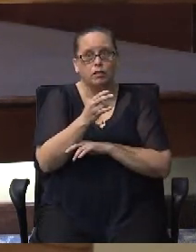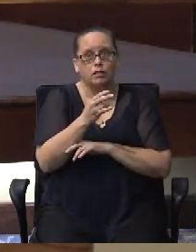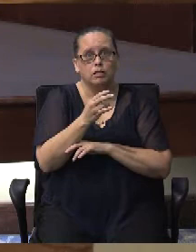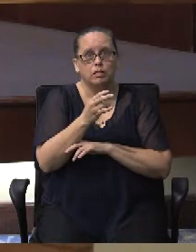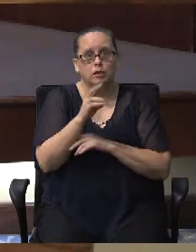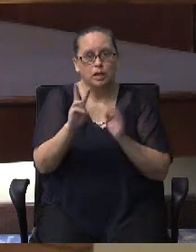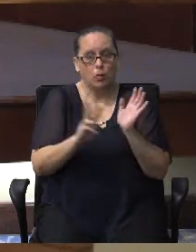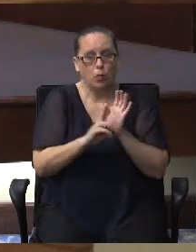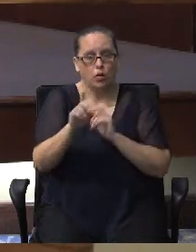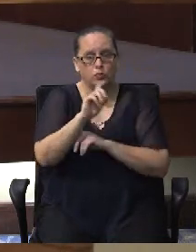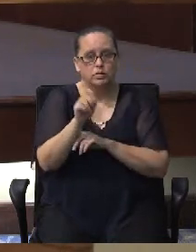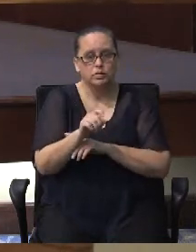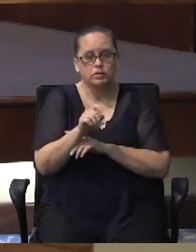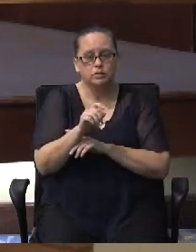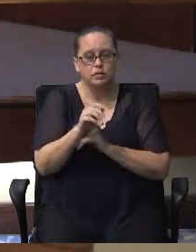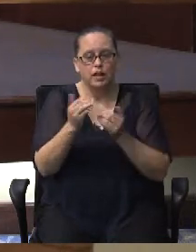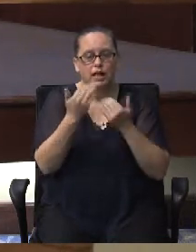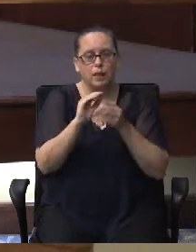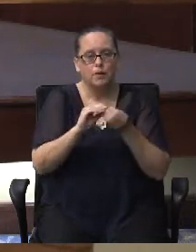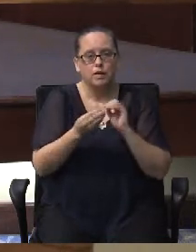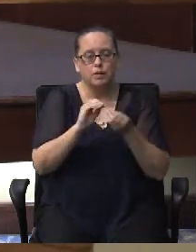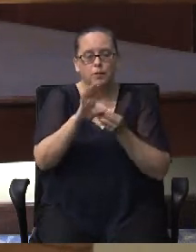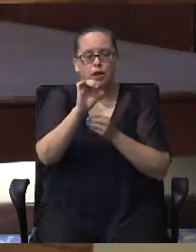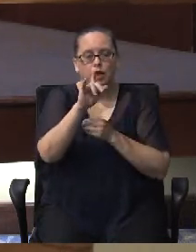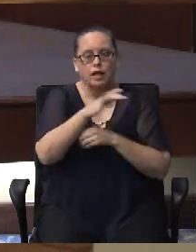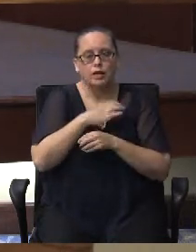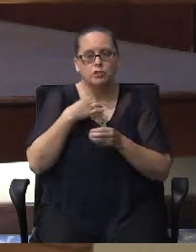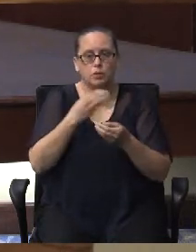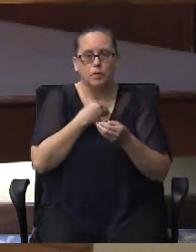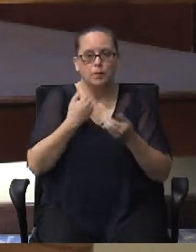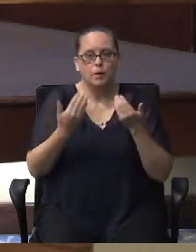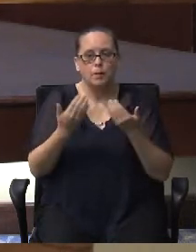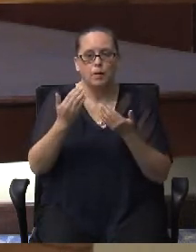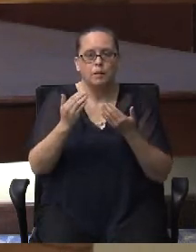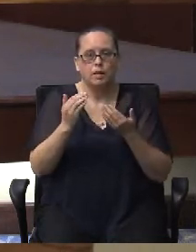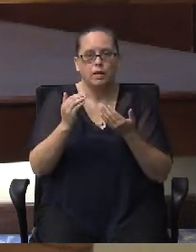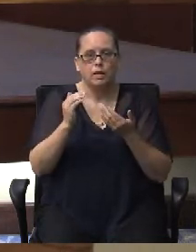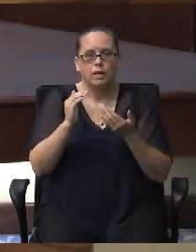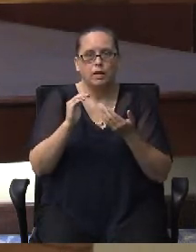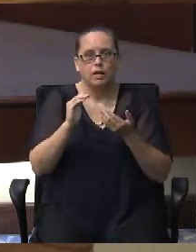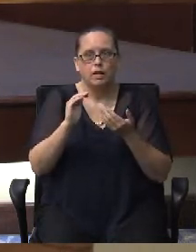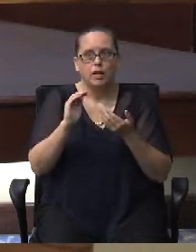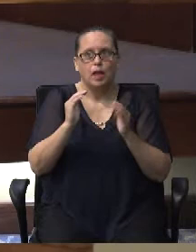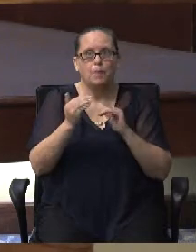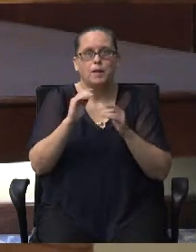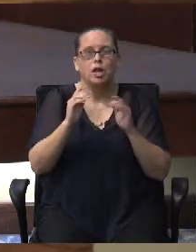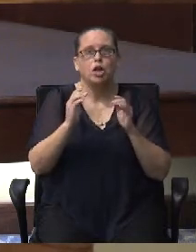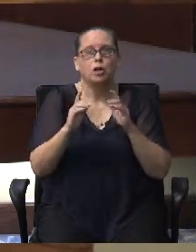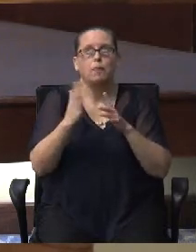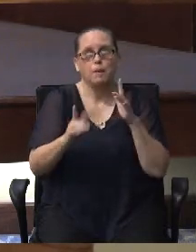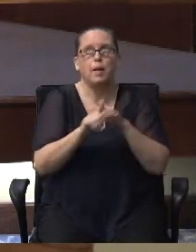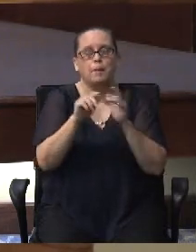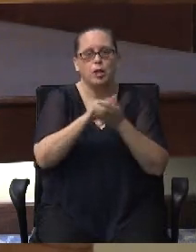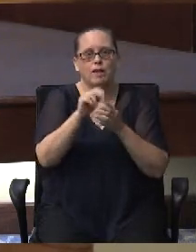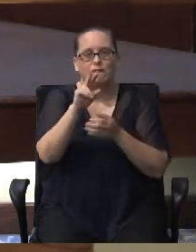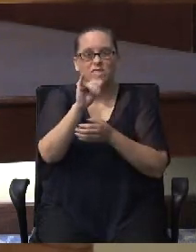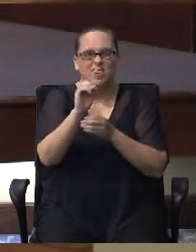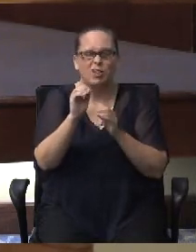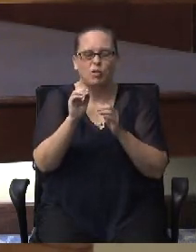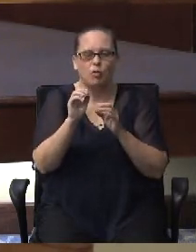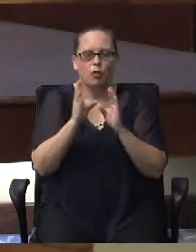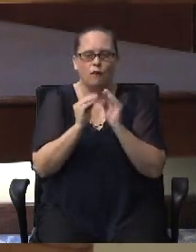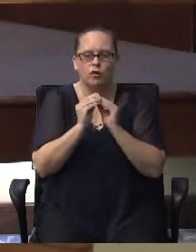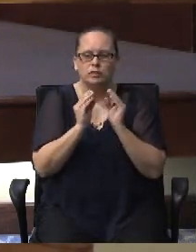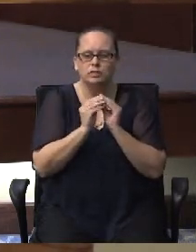Waco, Texas. A limited number of council members may appear via video conference. This budget seeks to build a